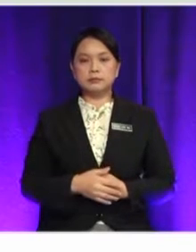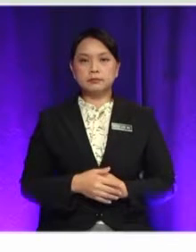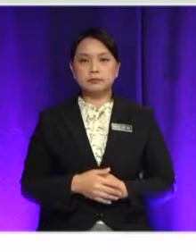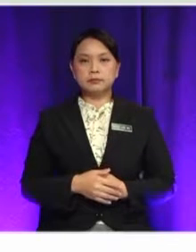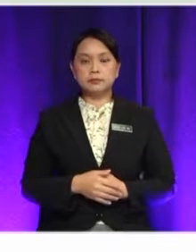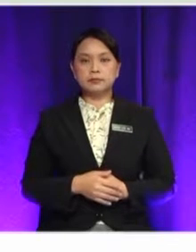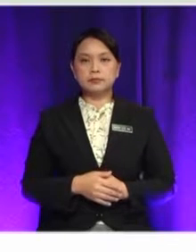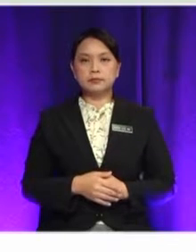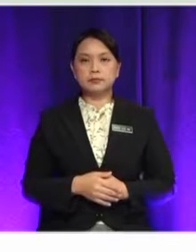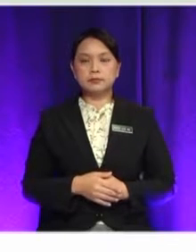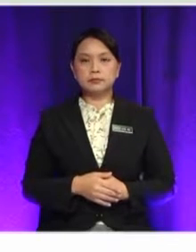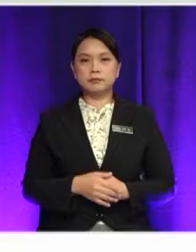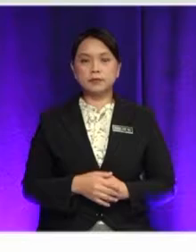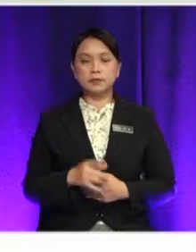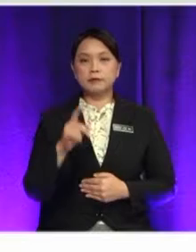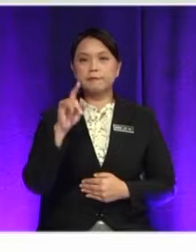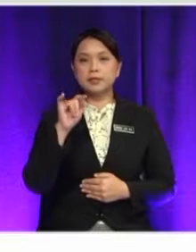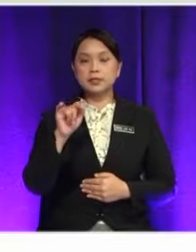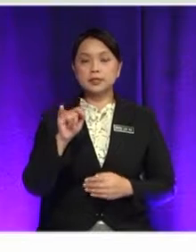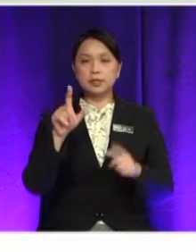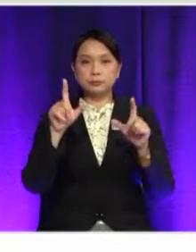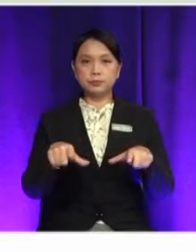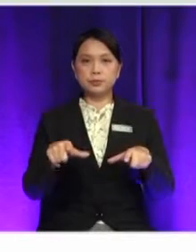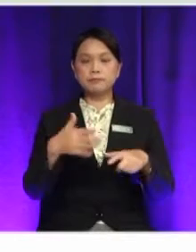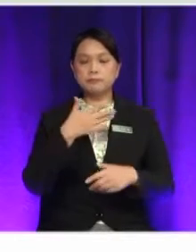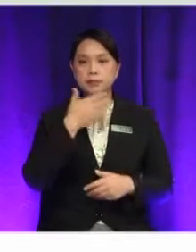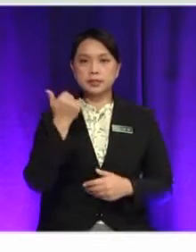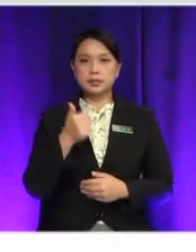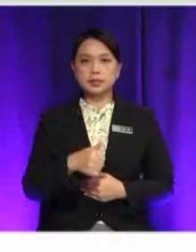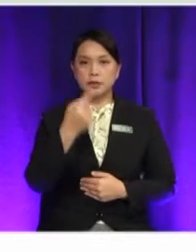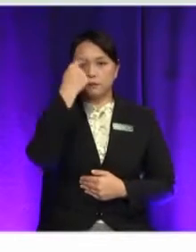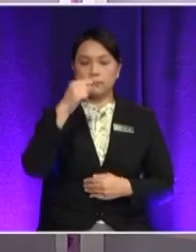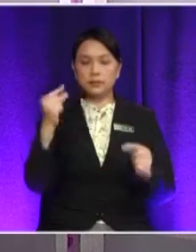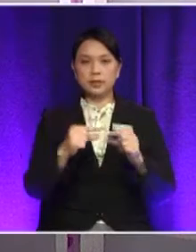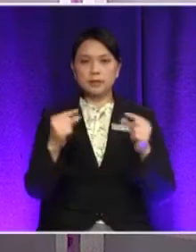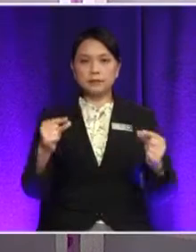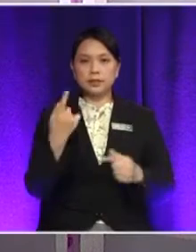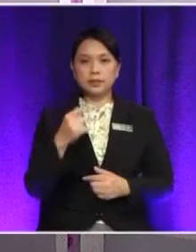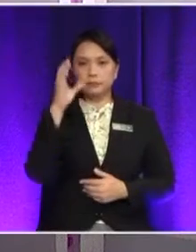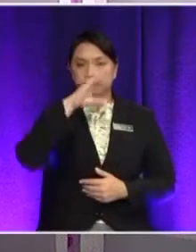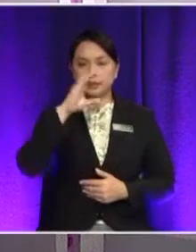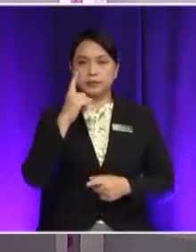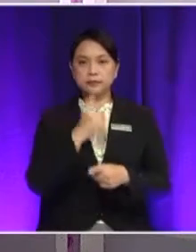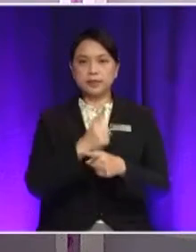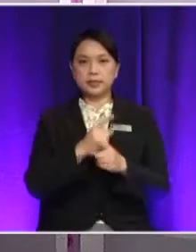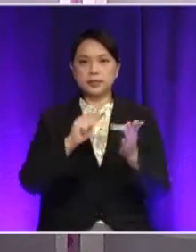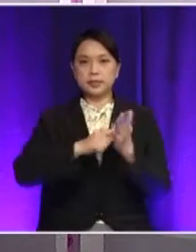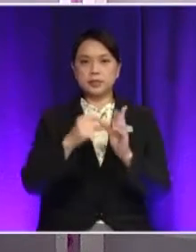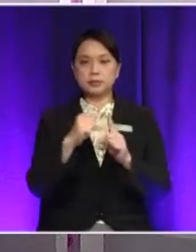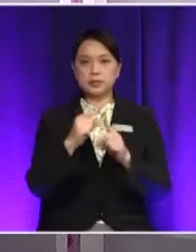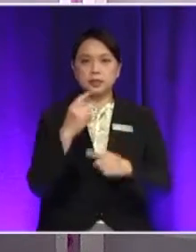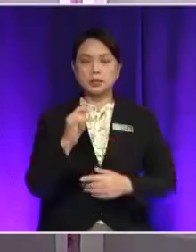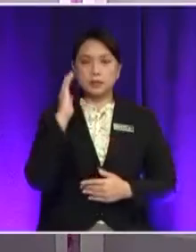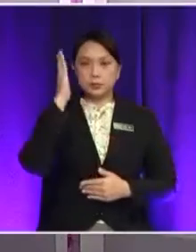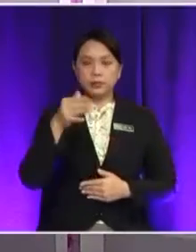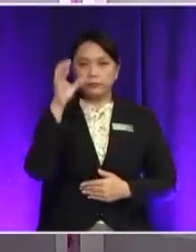best for the gap. Now, how could they possibly do this? When they find the right keywords, inshallah, they will definitely